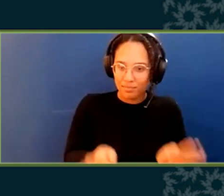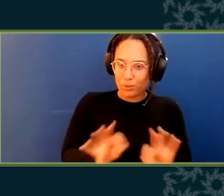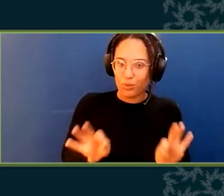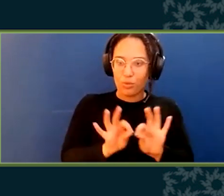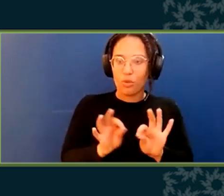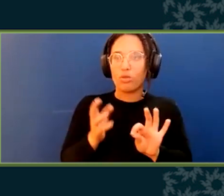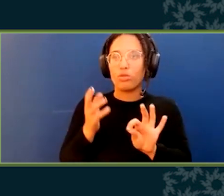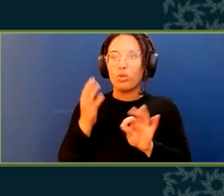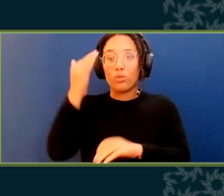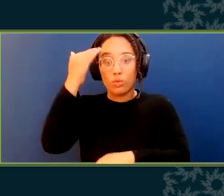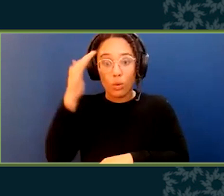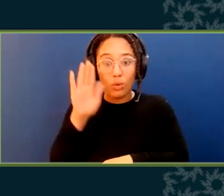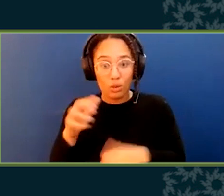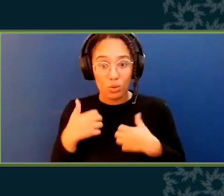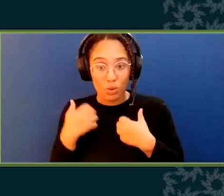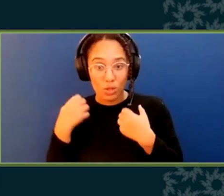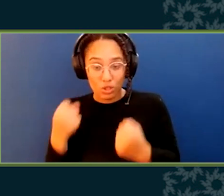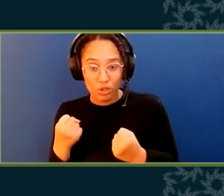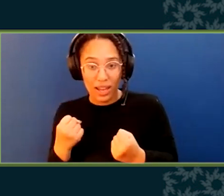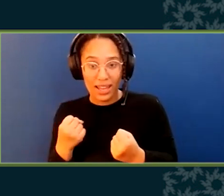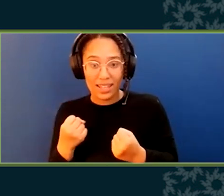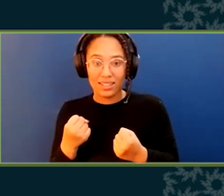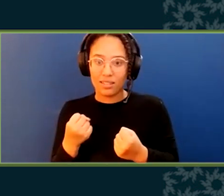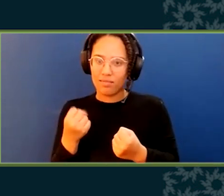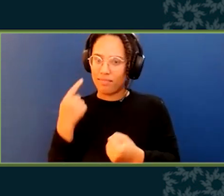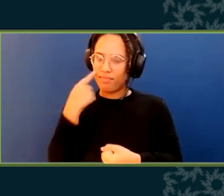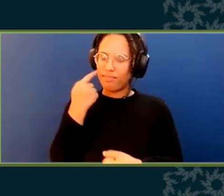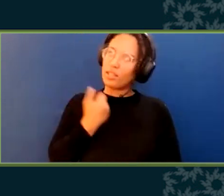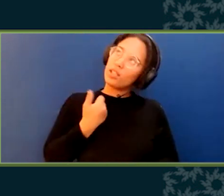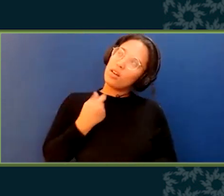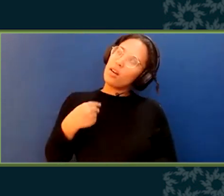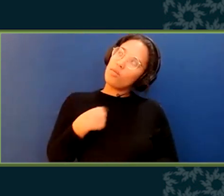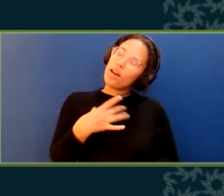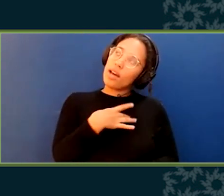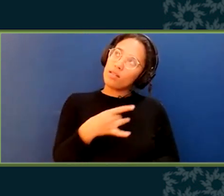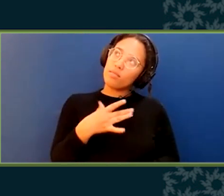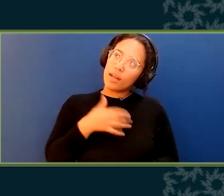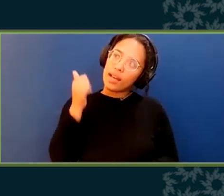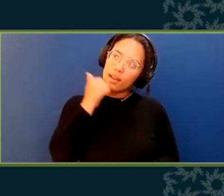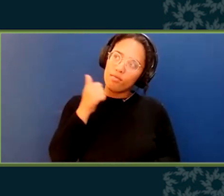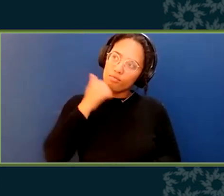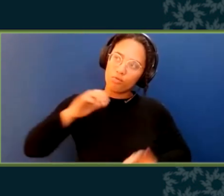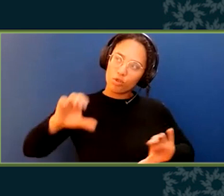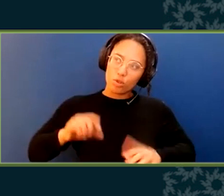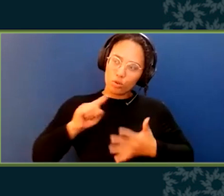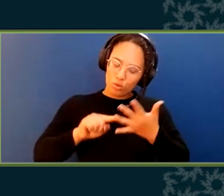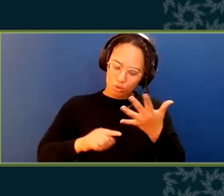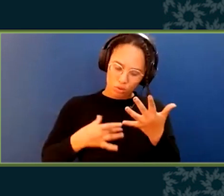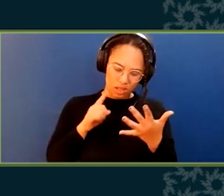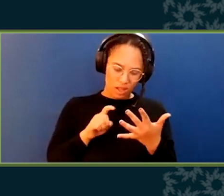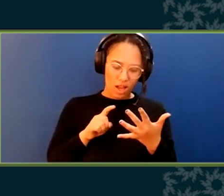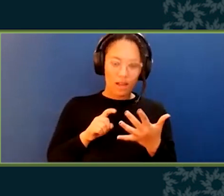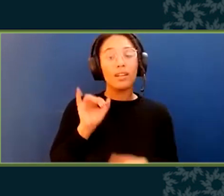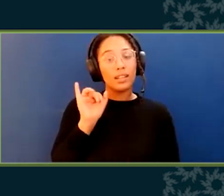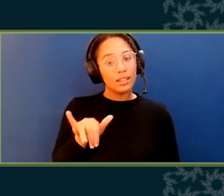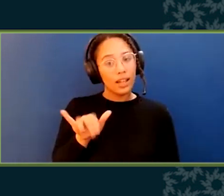do you like your daily activities? That's a question that often people don't ask.